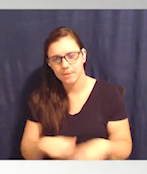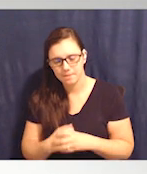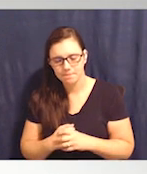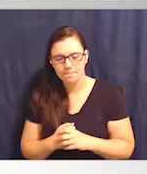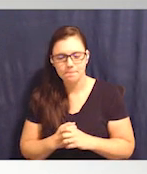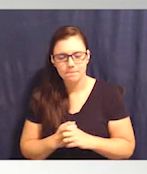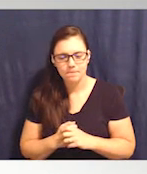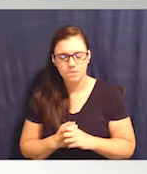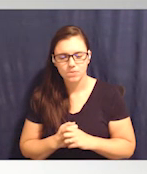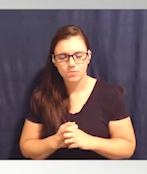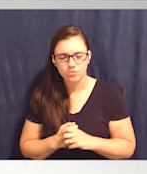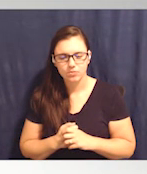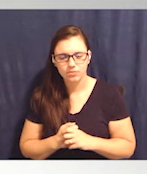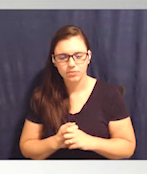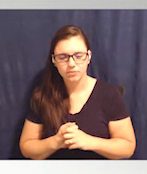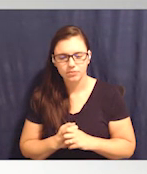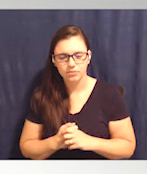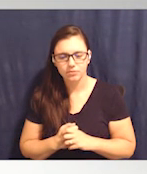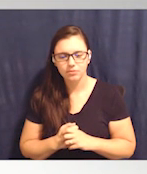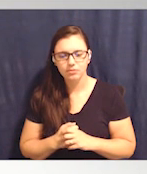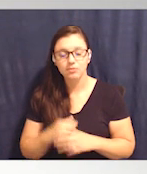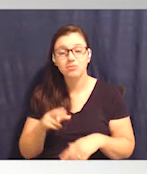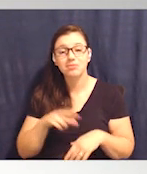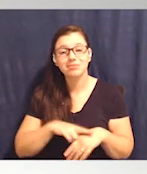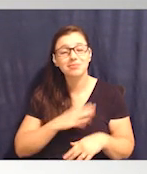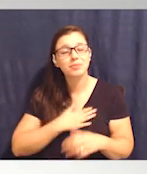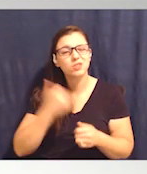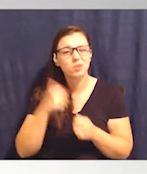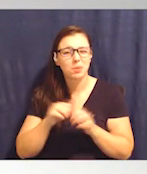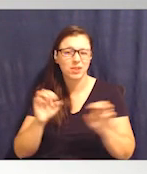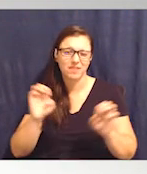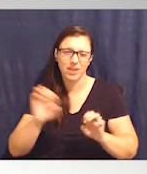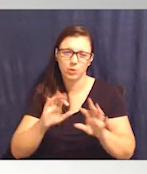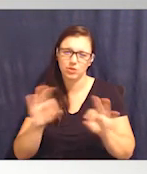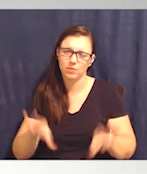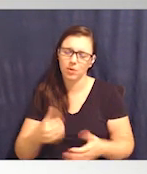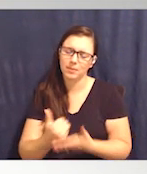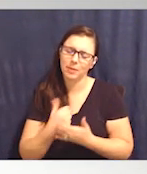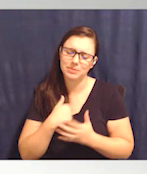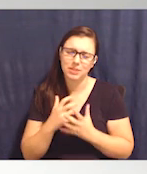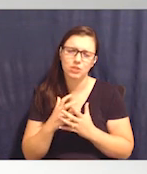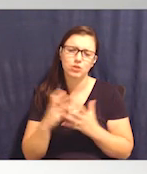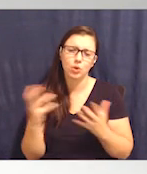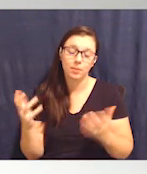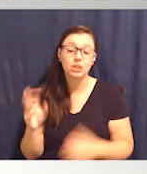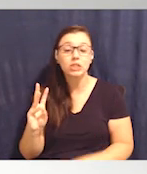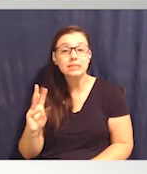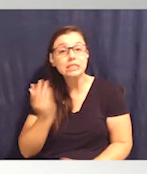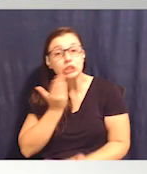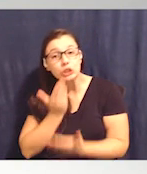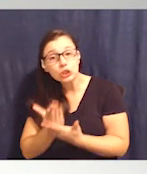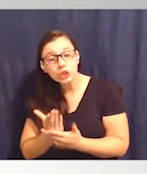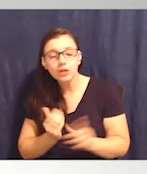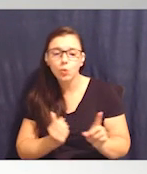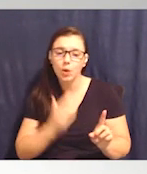Of course, please remember the evaluation form. That helps me. 6s are good, 1s are bad.